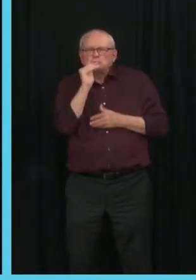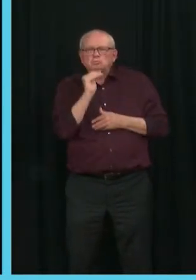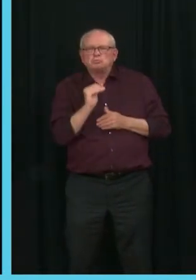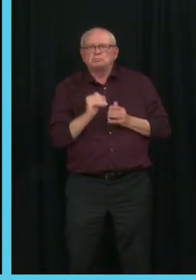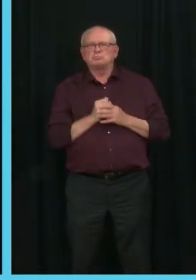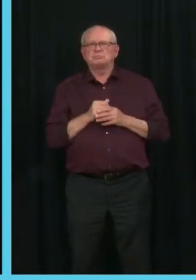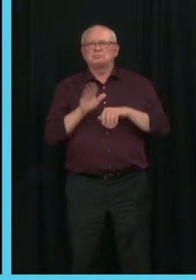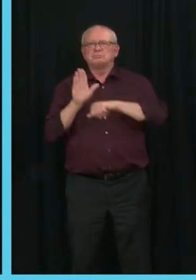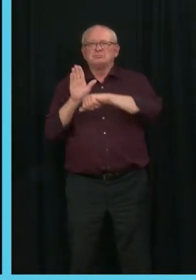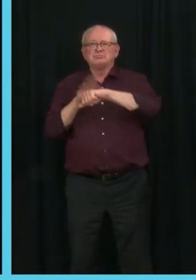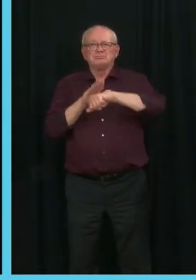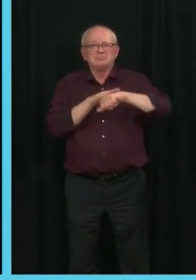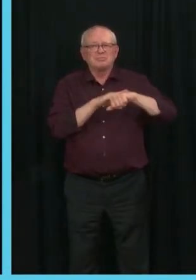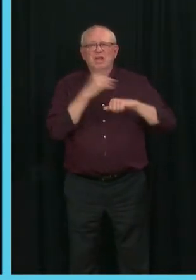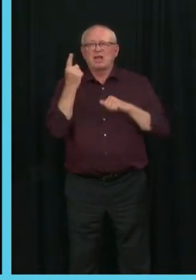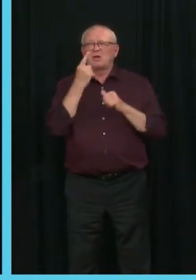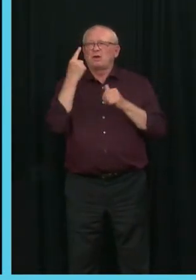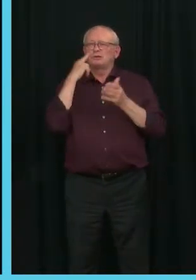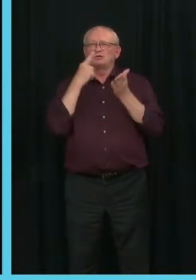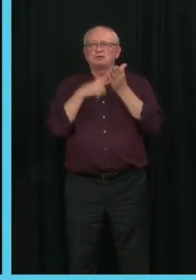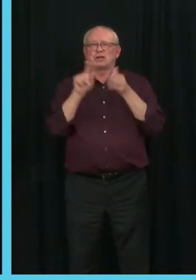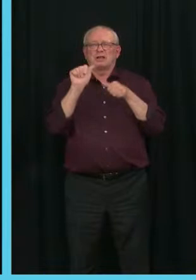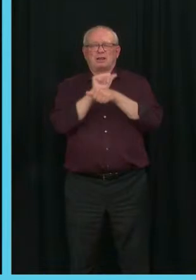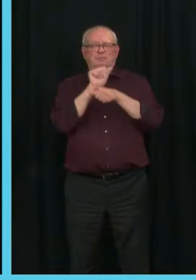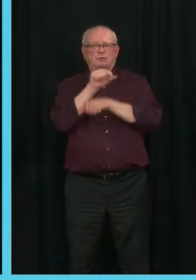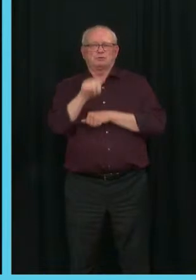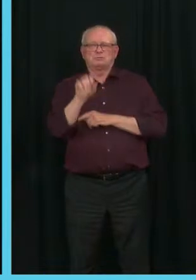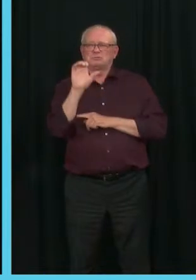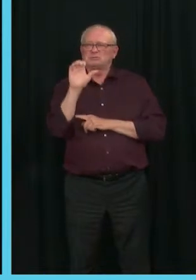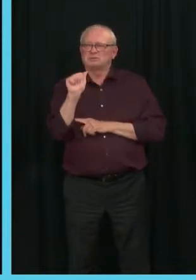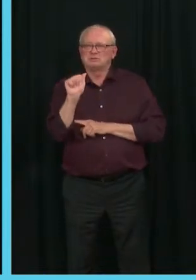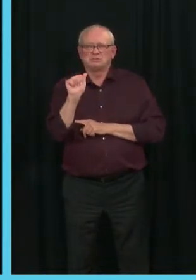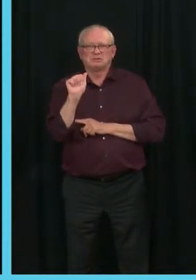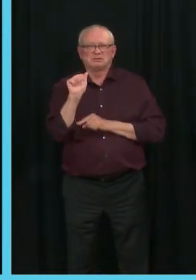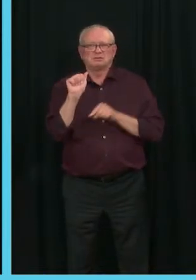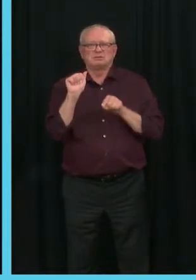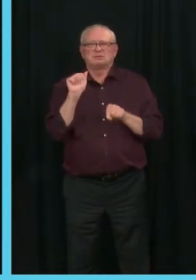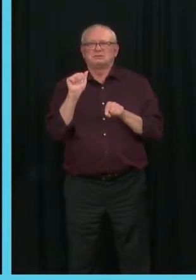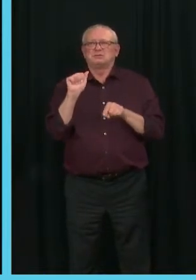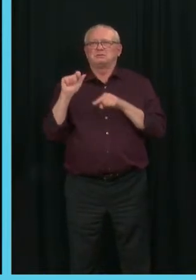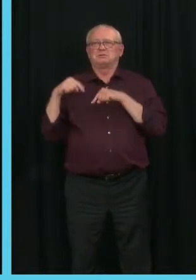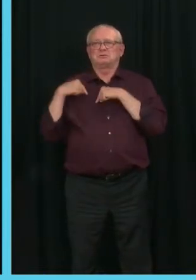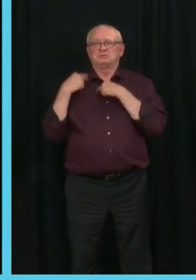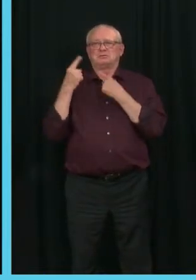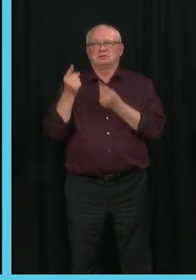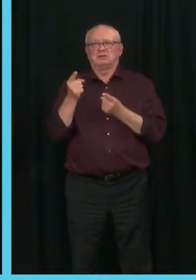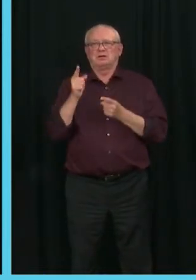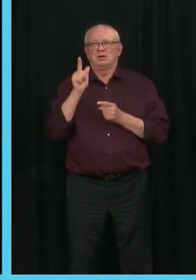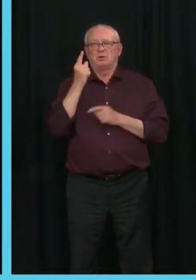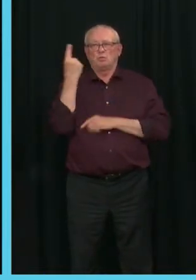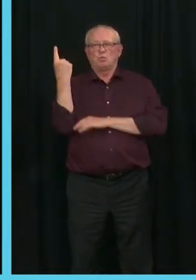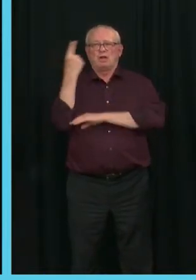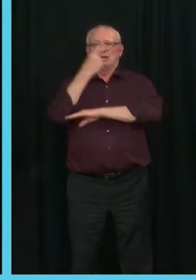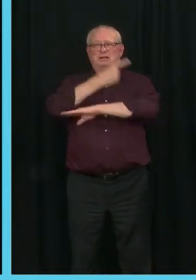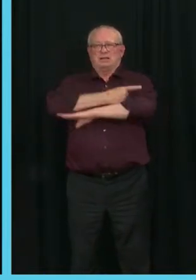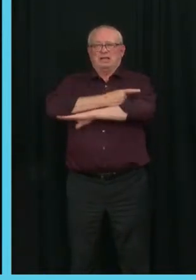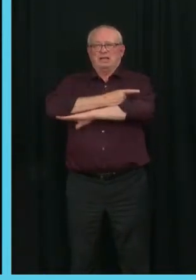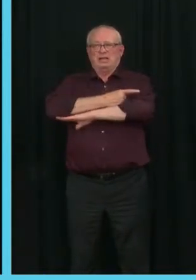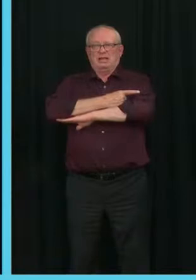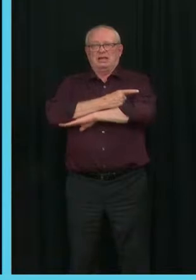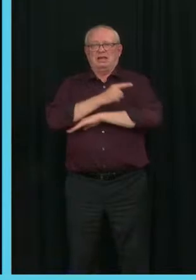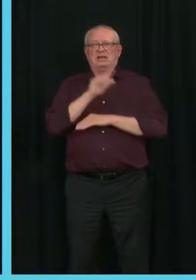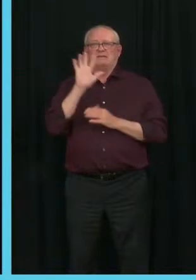on alberta.ca. Over the last 24 hours, we have identified 178 new cases